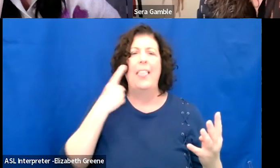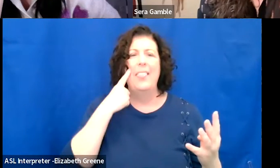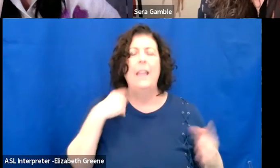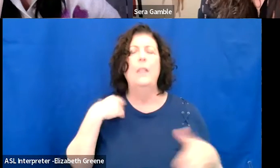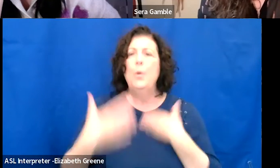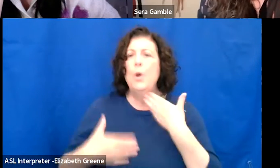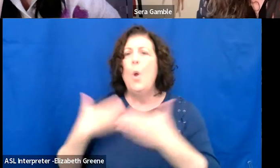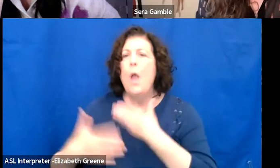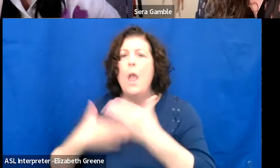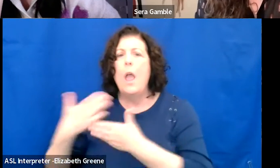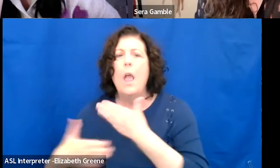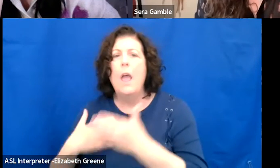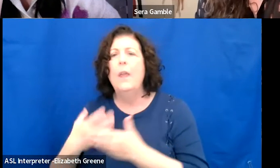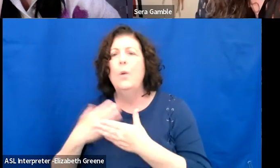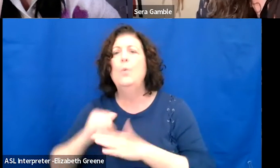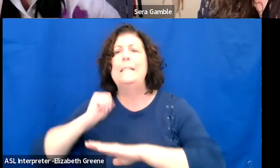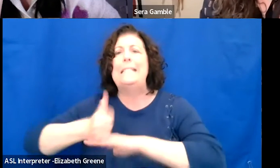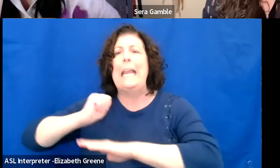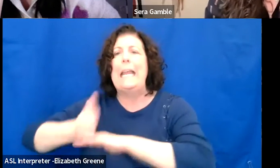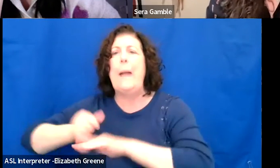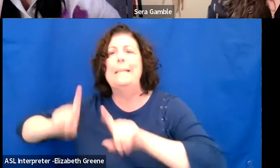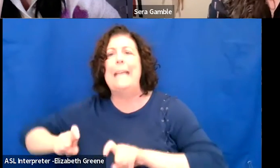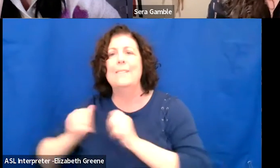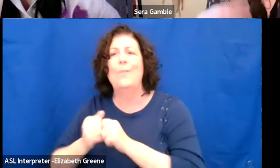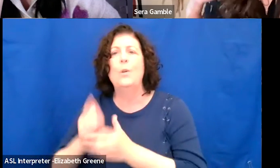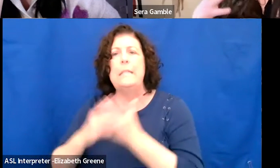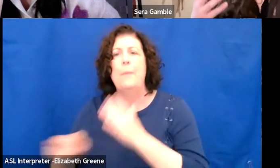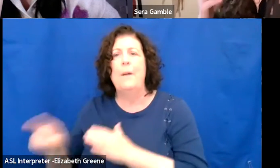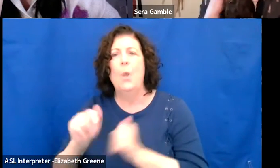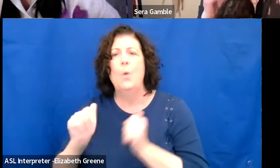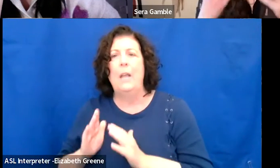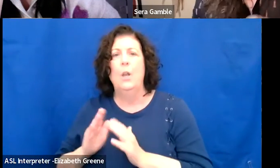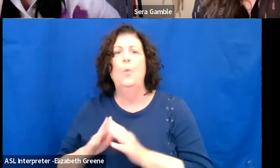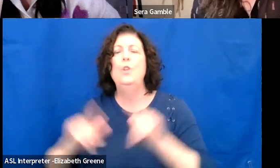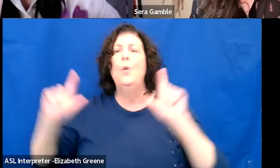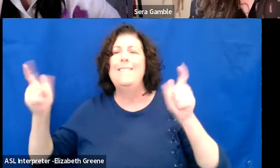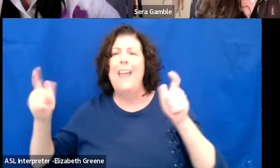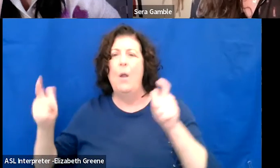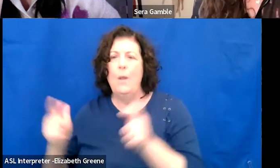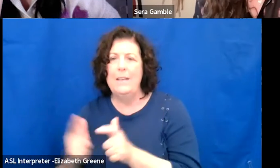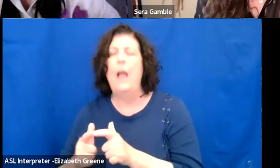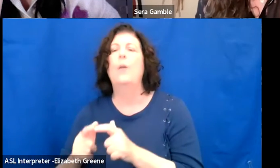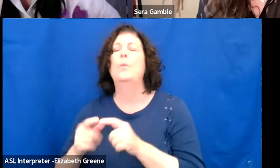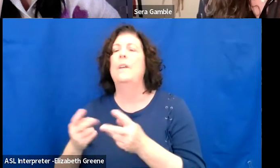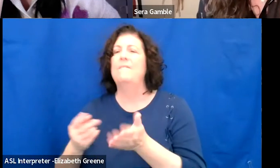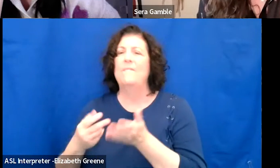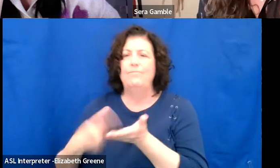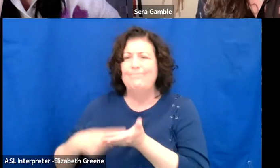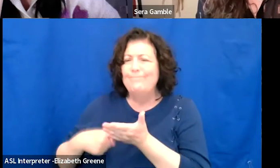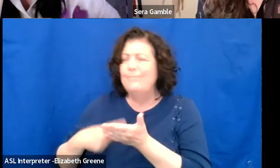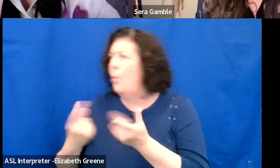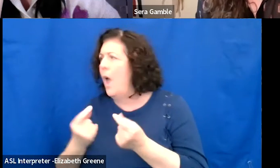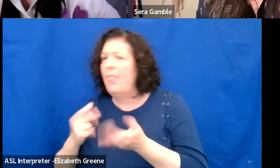were probably setting up tests with them, test deals, which is when you kind of narrow it down and you start to work out what their contract would be, I guess is the